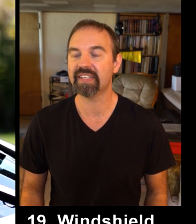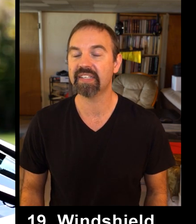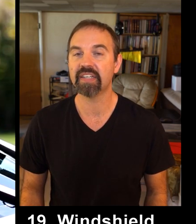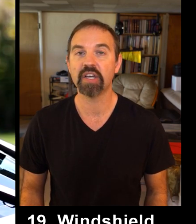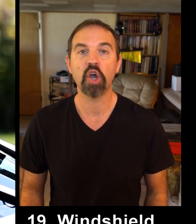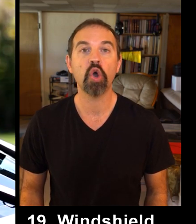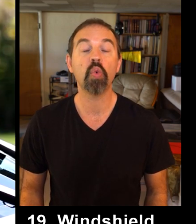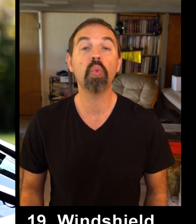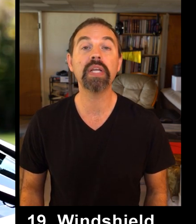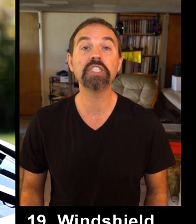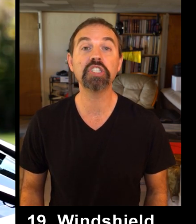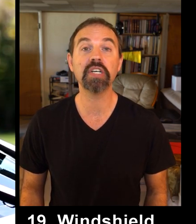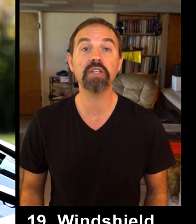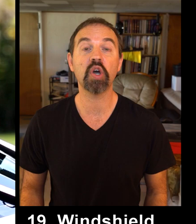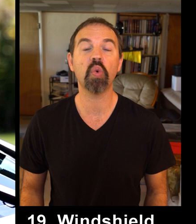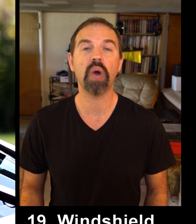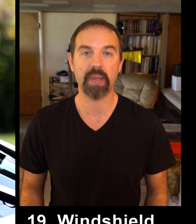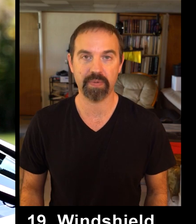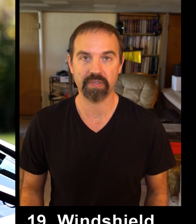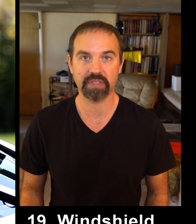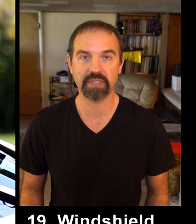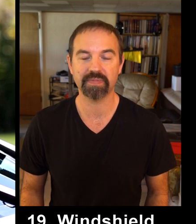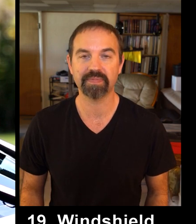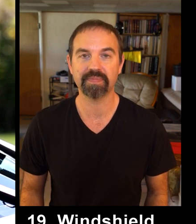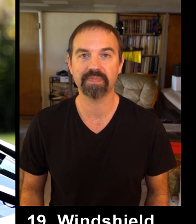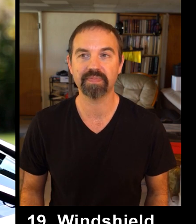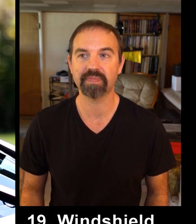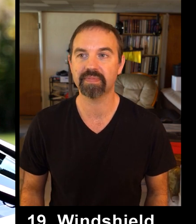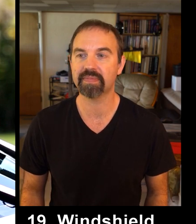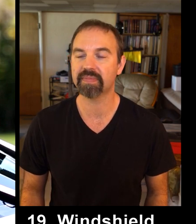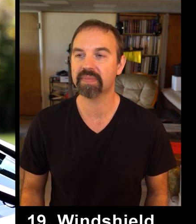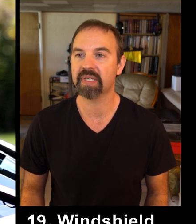19, windshield wipers.